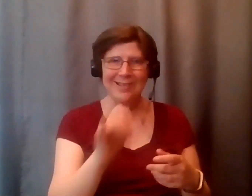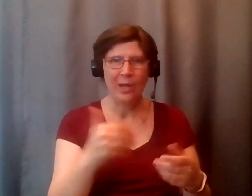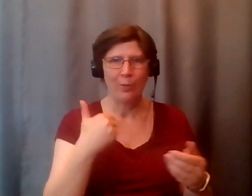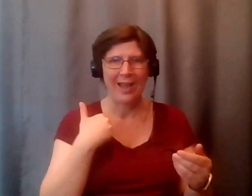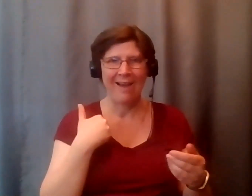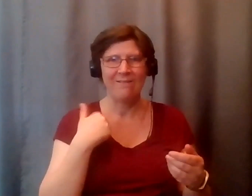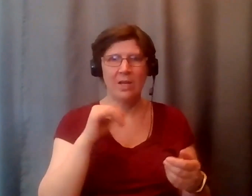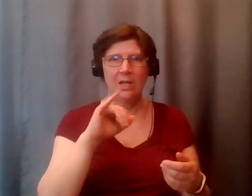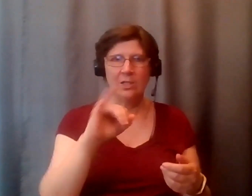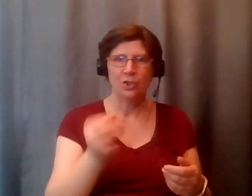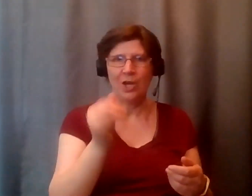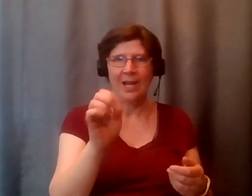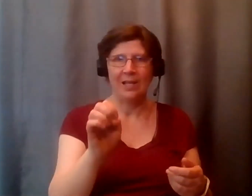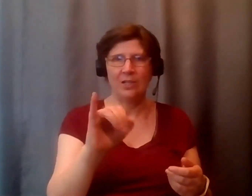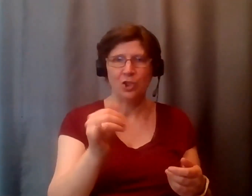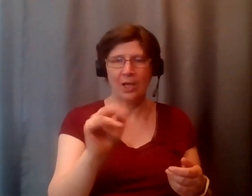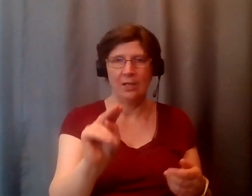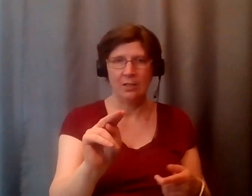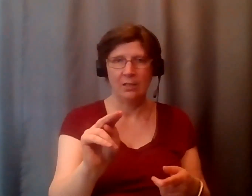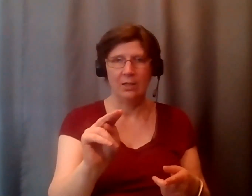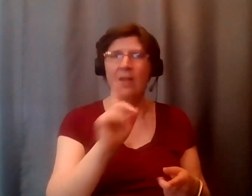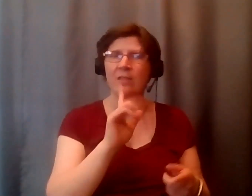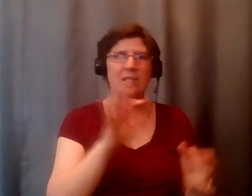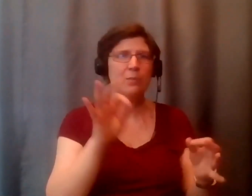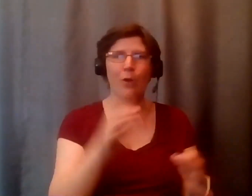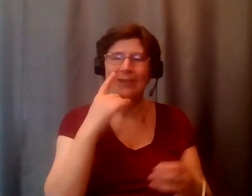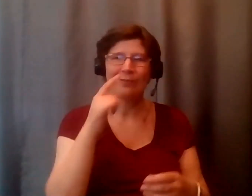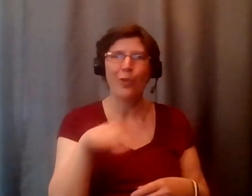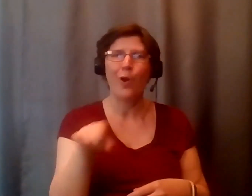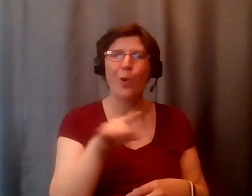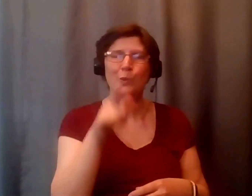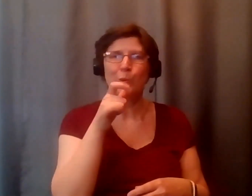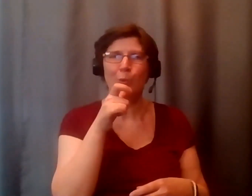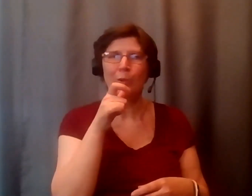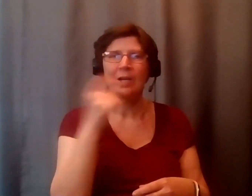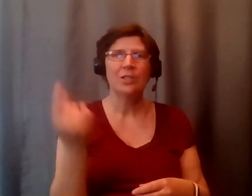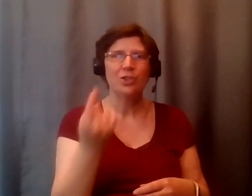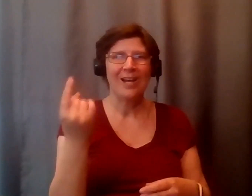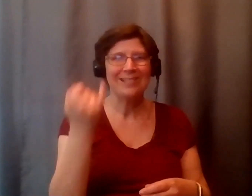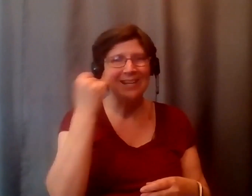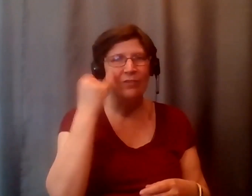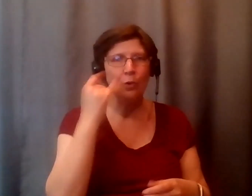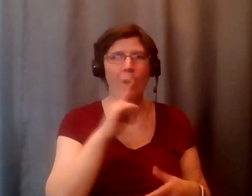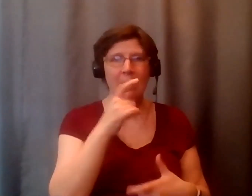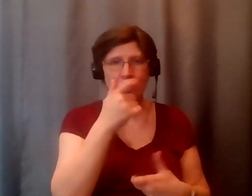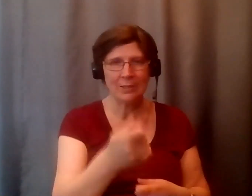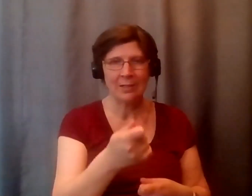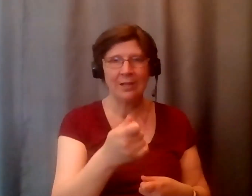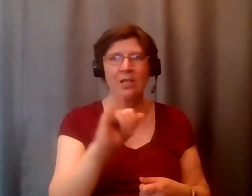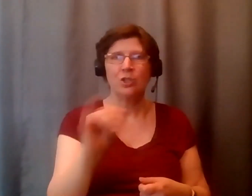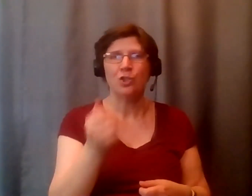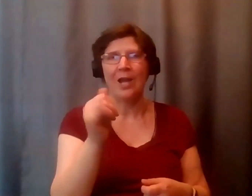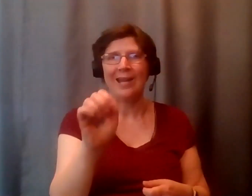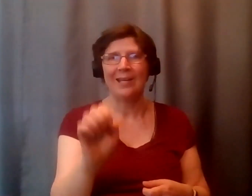got J. Jin Pack. Oh, this is perfect. So for those, this is just in case you guys are interested. J.